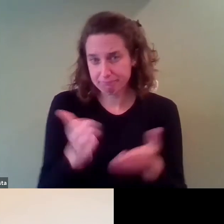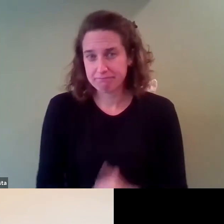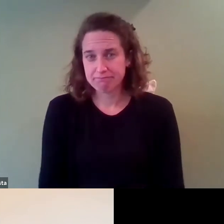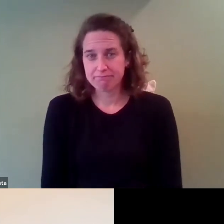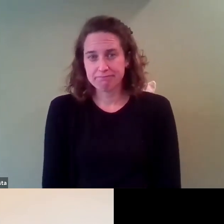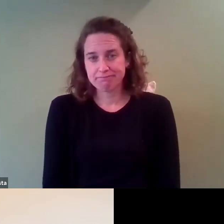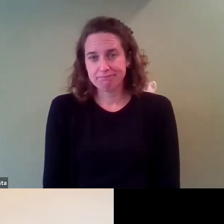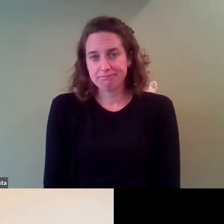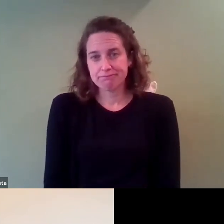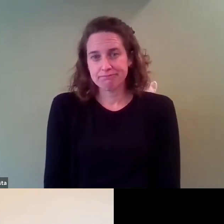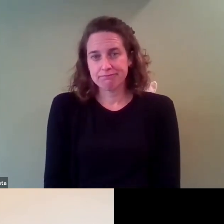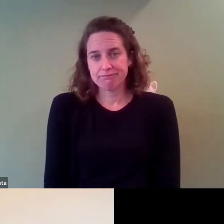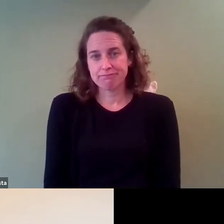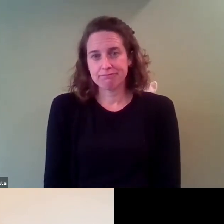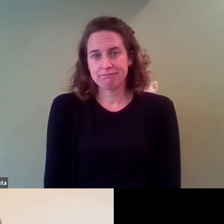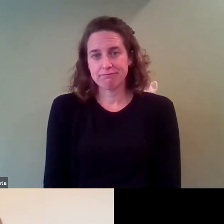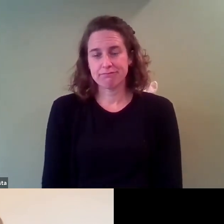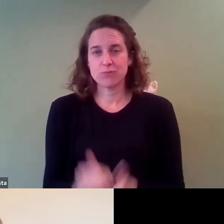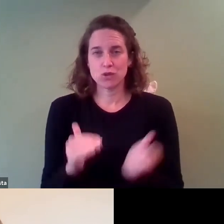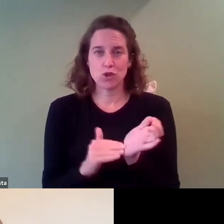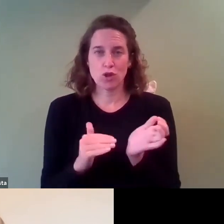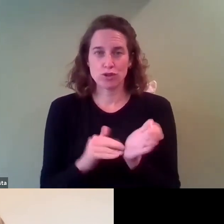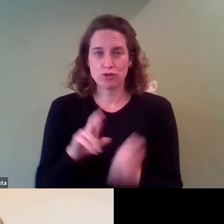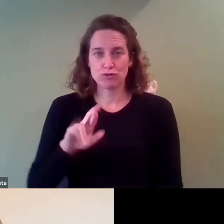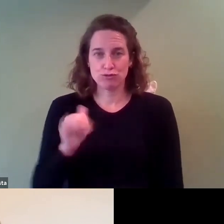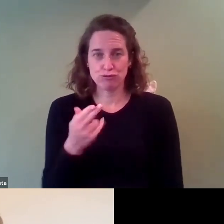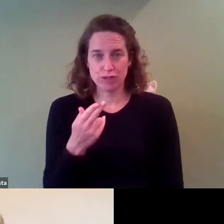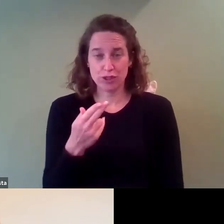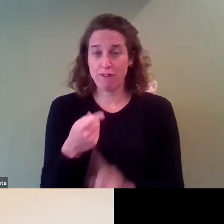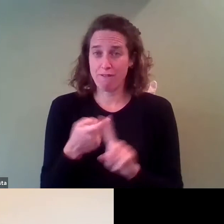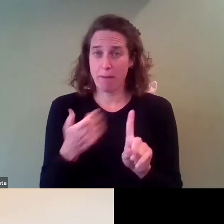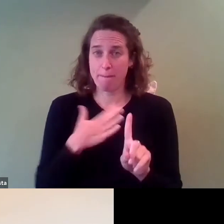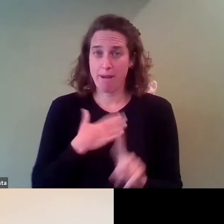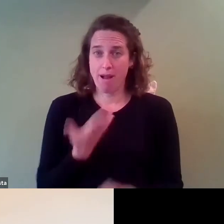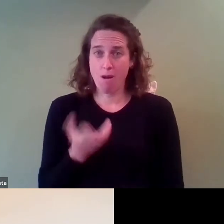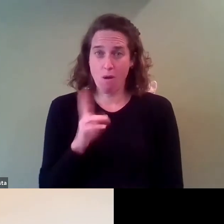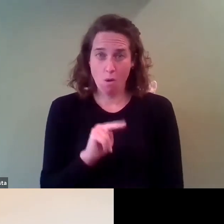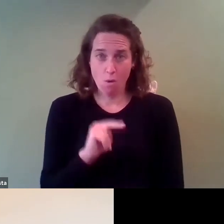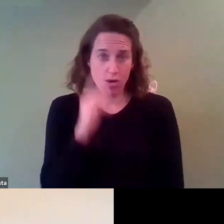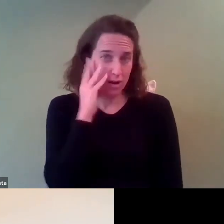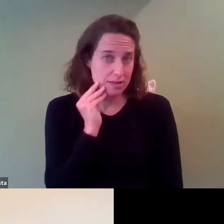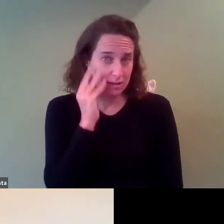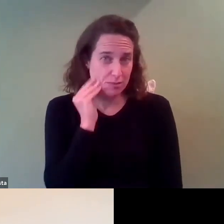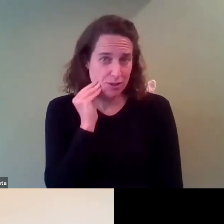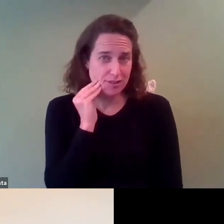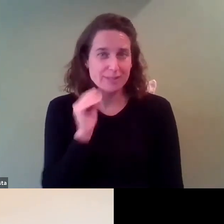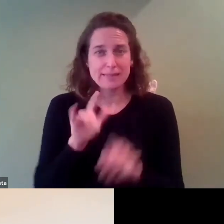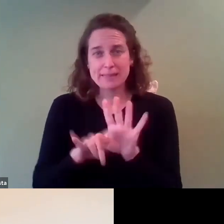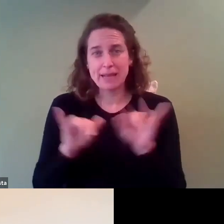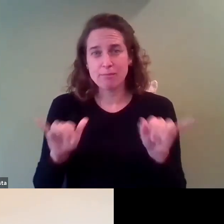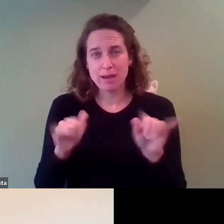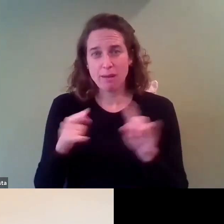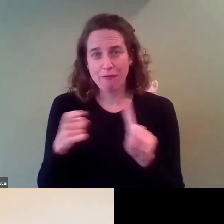Well, I am speaking from my own experience with my own kids, but also I'm hearing from every angle that the